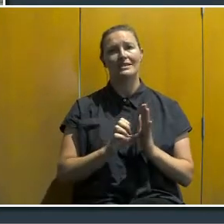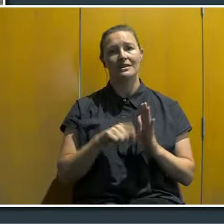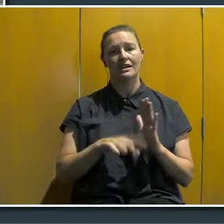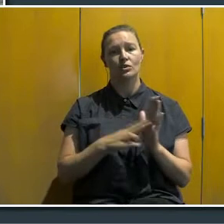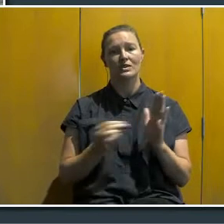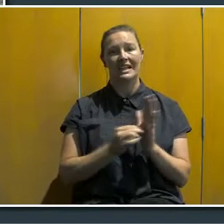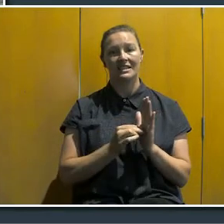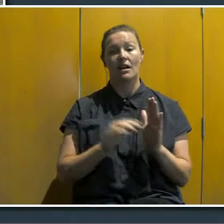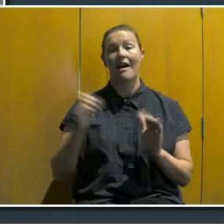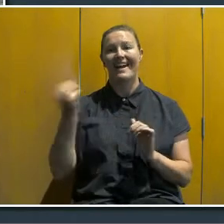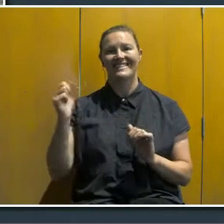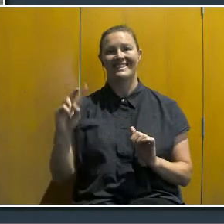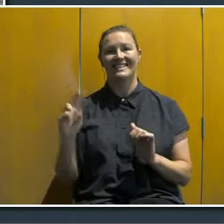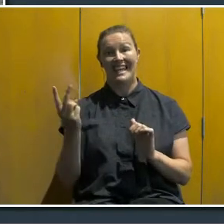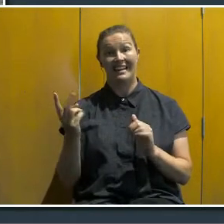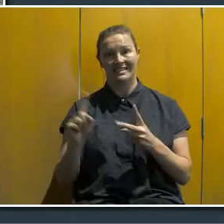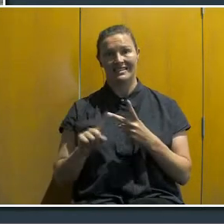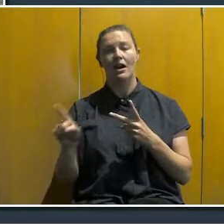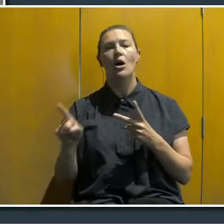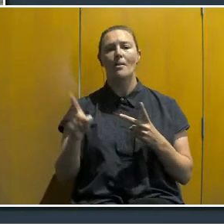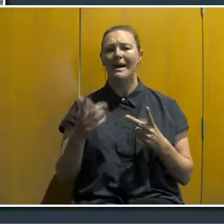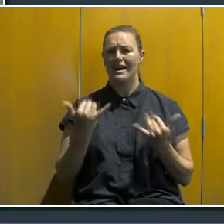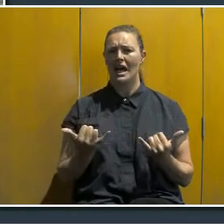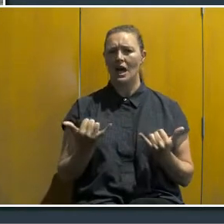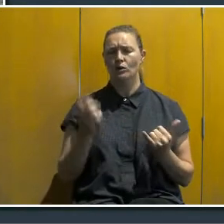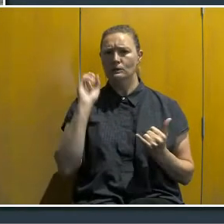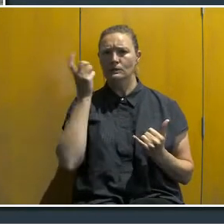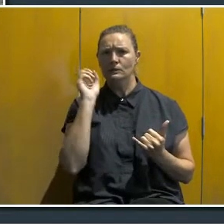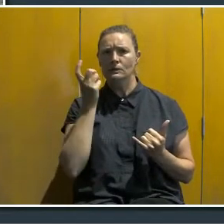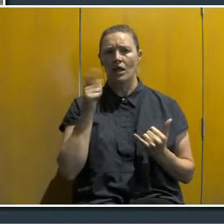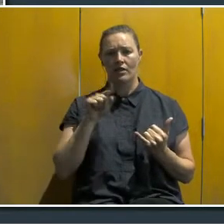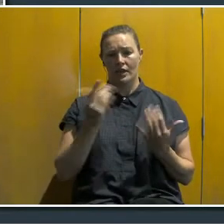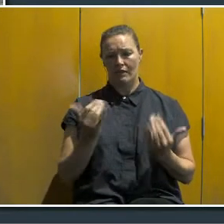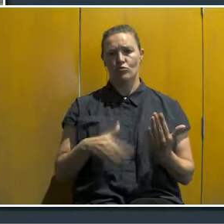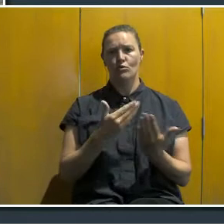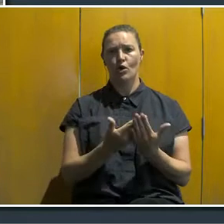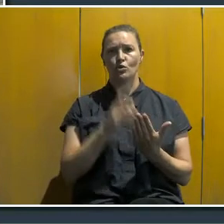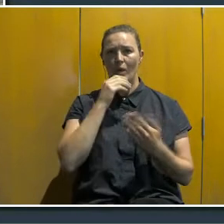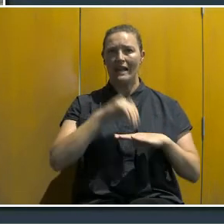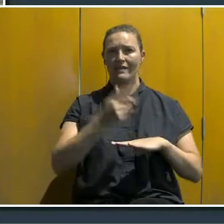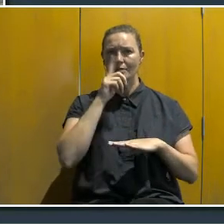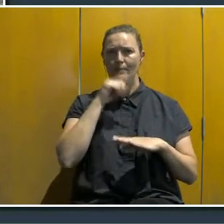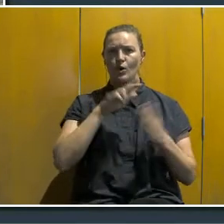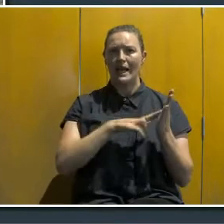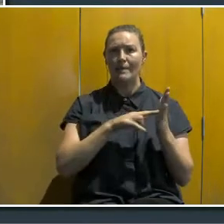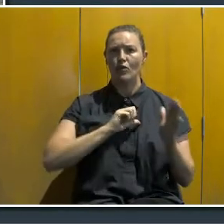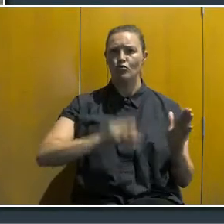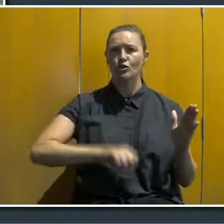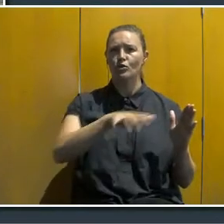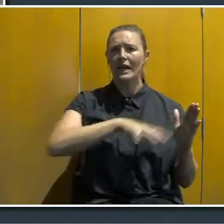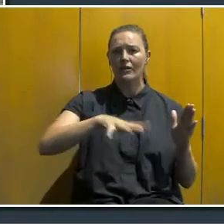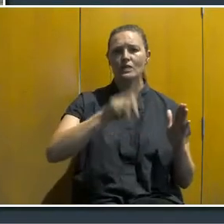with Hastings in second. It is concerning to see how this current proposal will affect those in the Napier rural areas and lead to